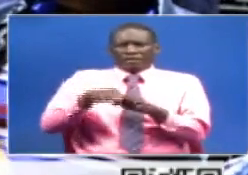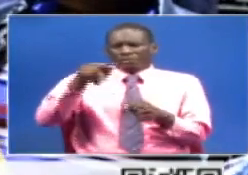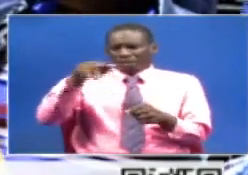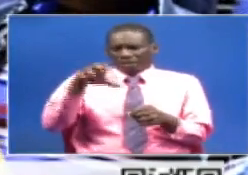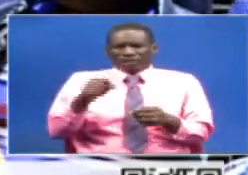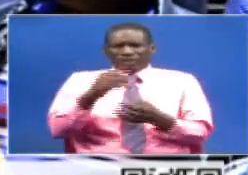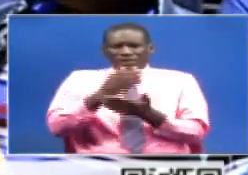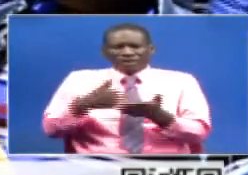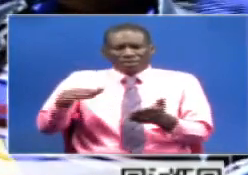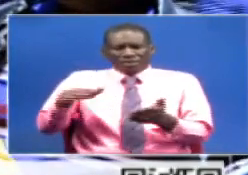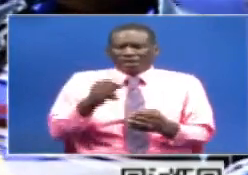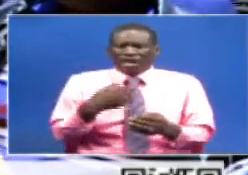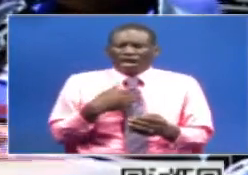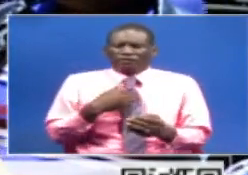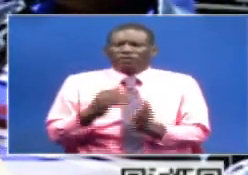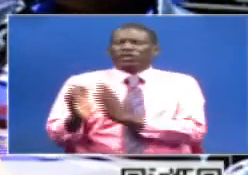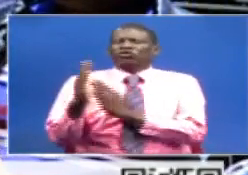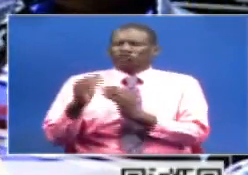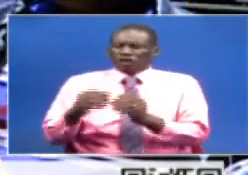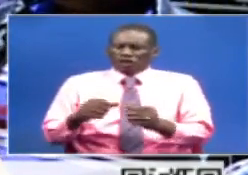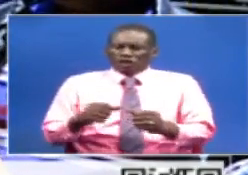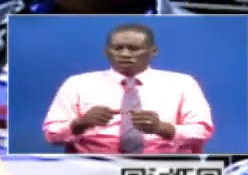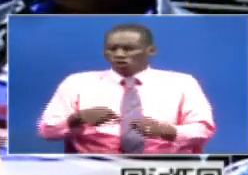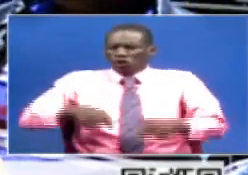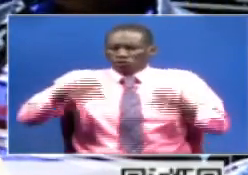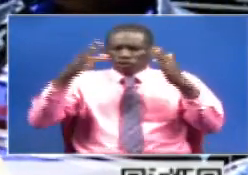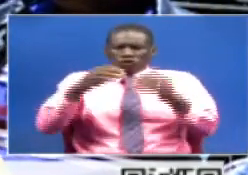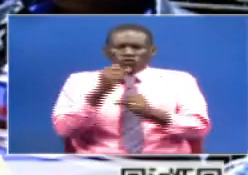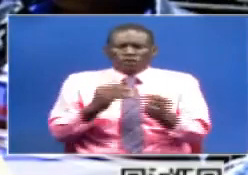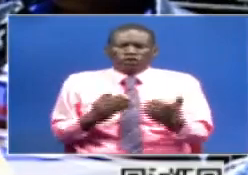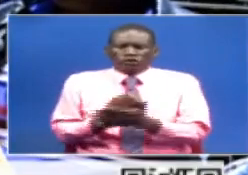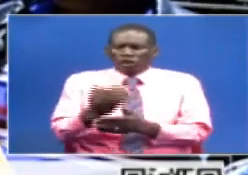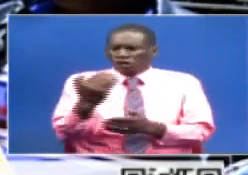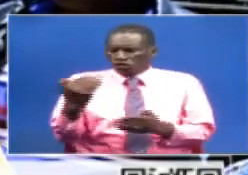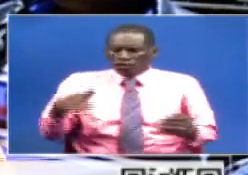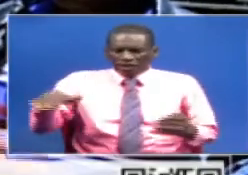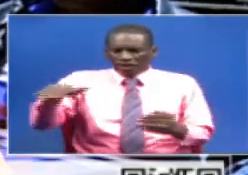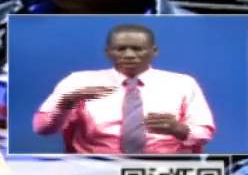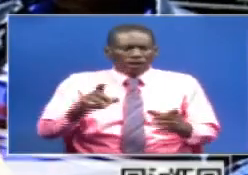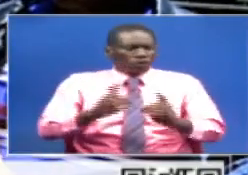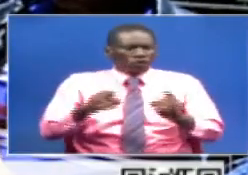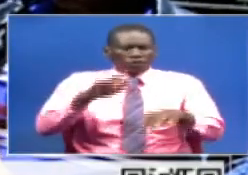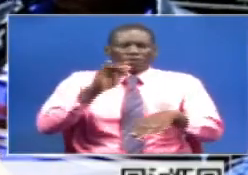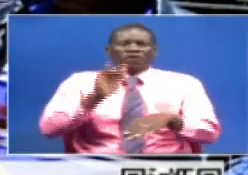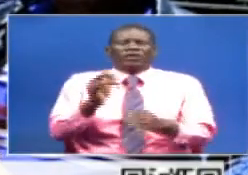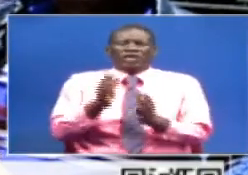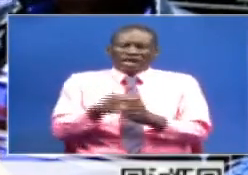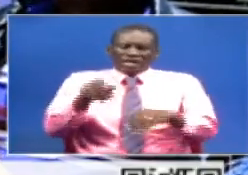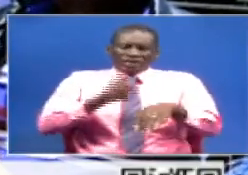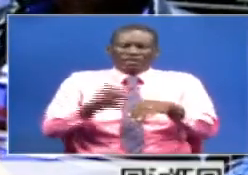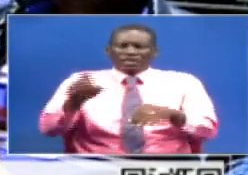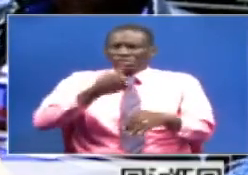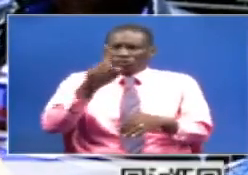hand might have also put some places with the security apparatus to ensure children in that area cannot be destabilized,